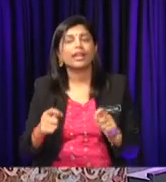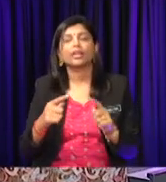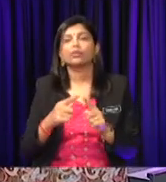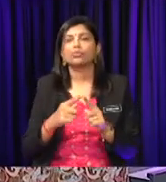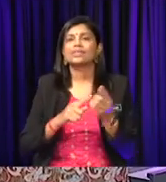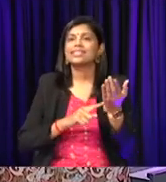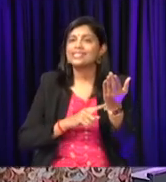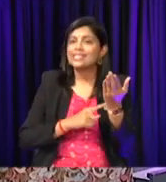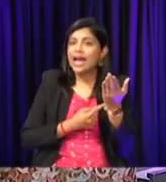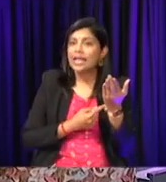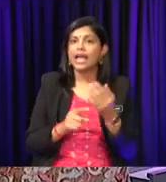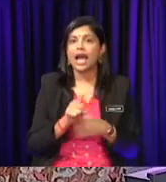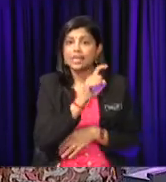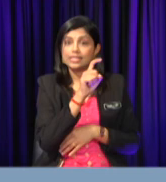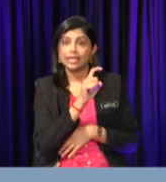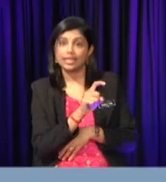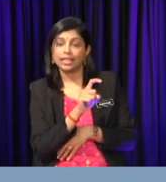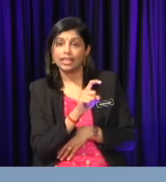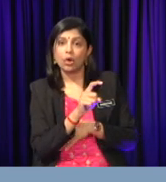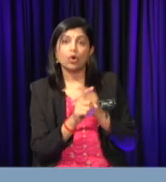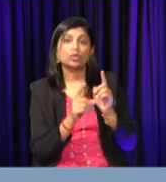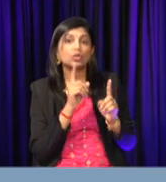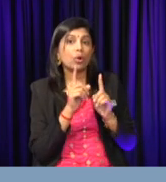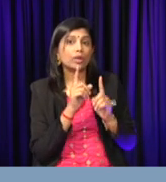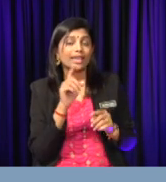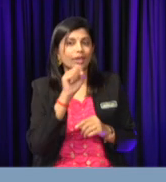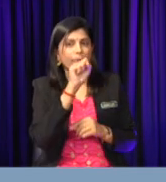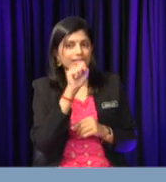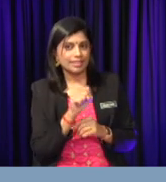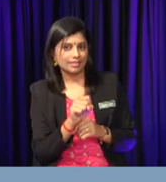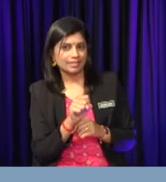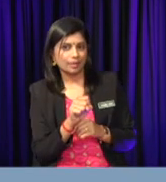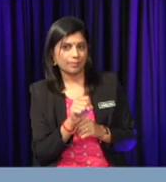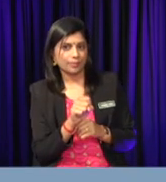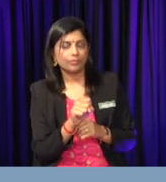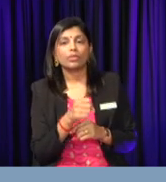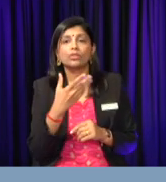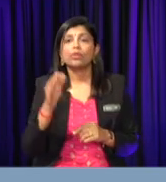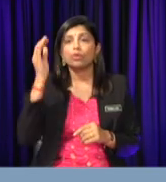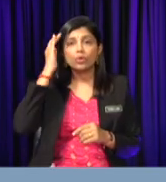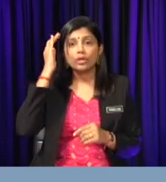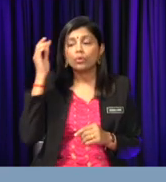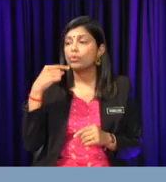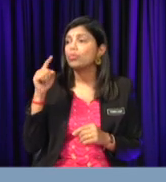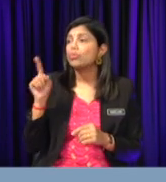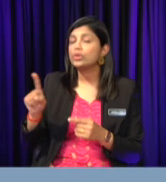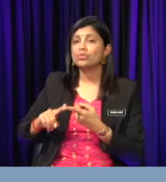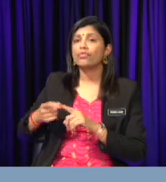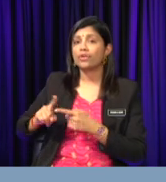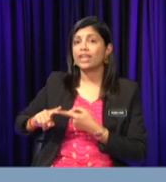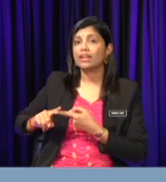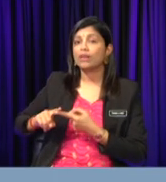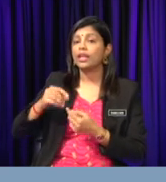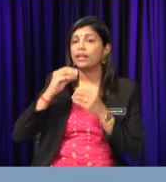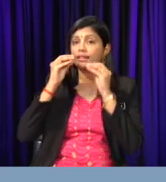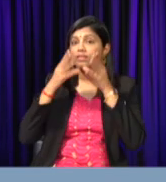if you already know who your partner is, just spend every day in class 1 minute, 2 minutes, talk to each other mm-hmm.